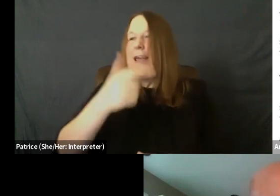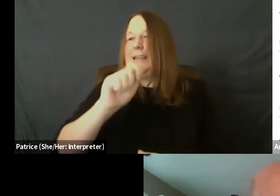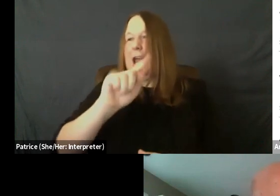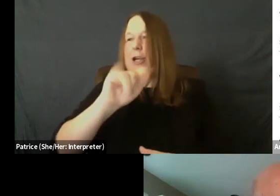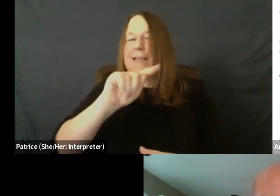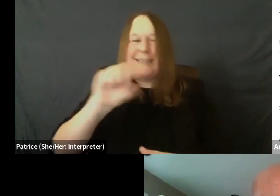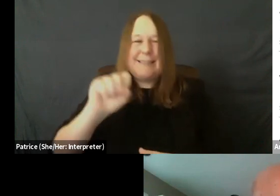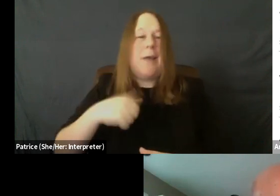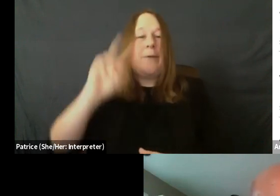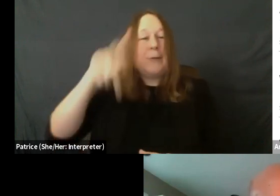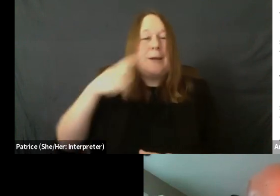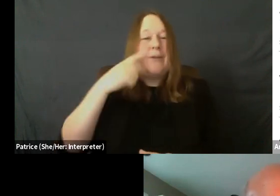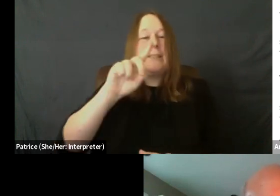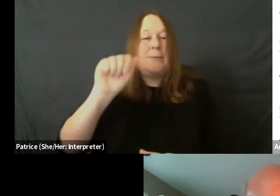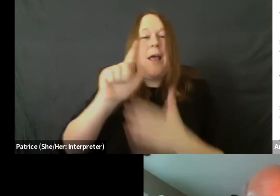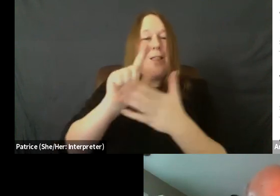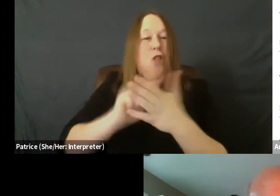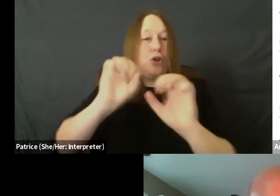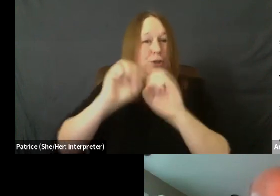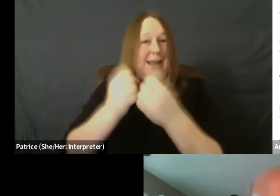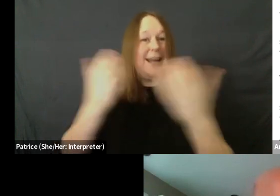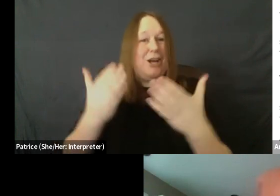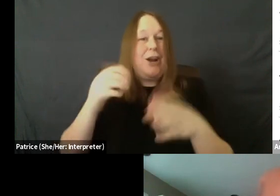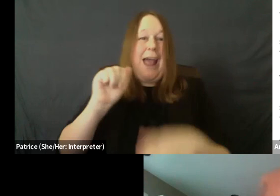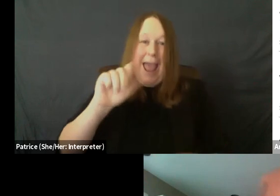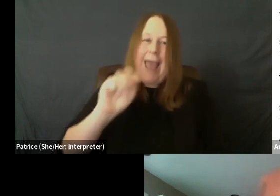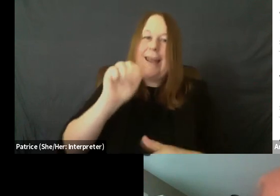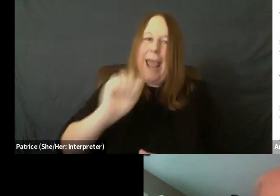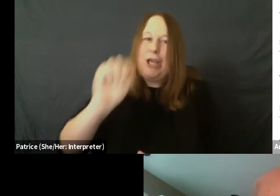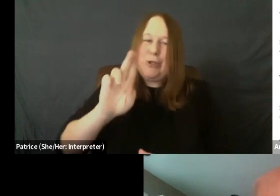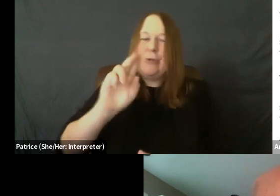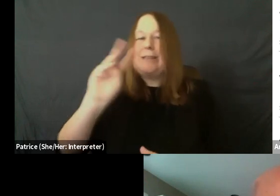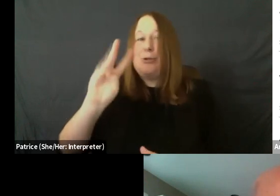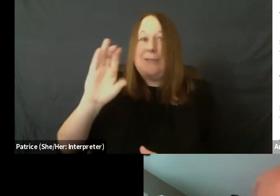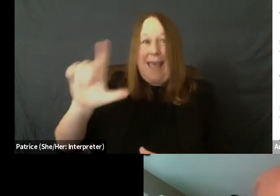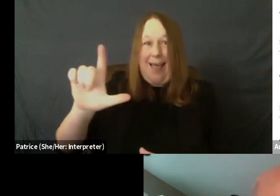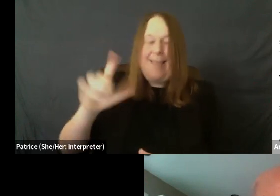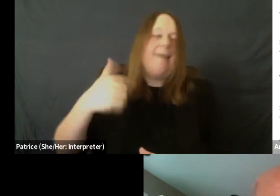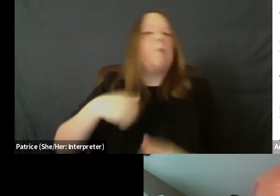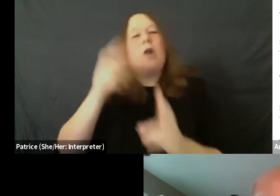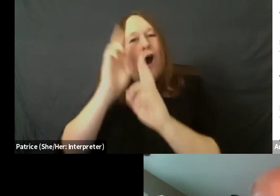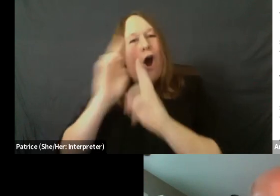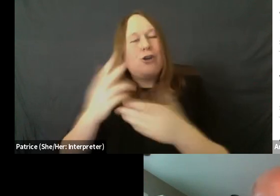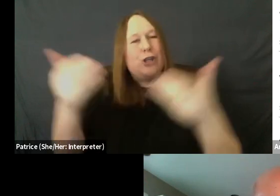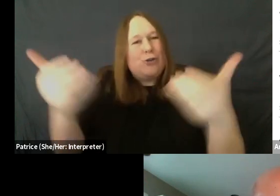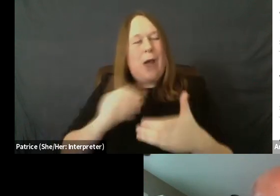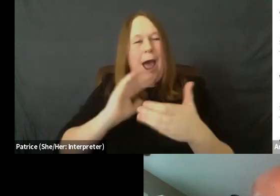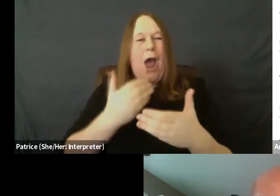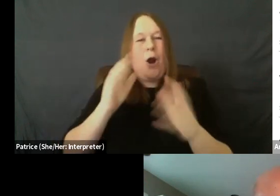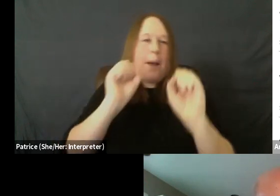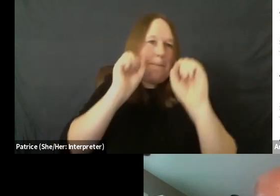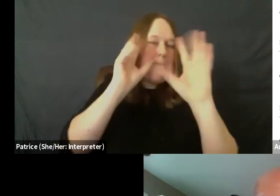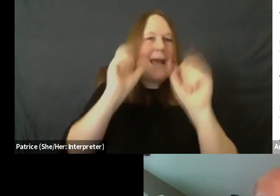Vice President of the Disability Law Society here at American University WCL, and I'm honored to be introducing our